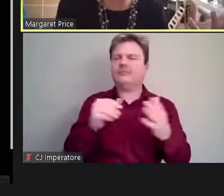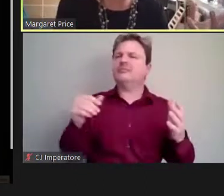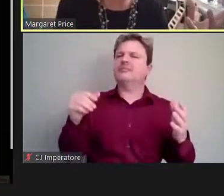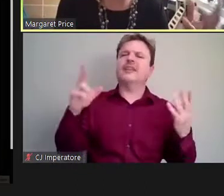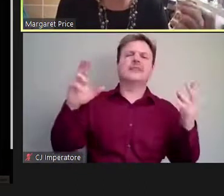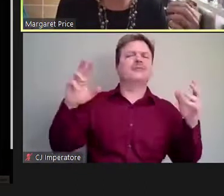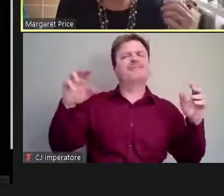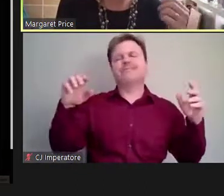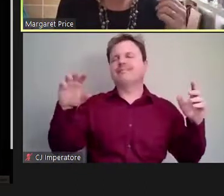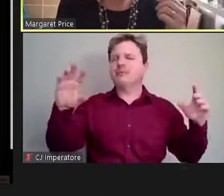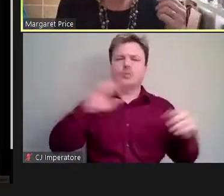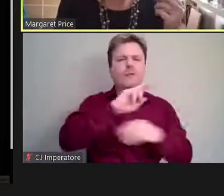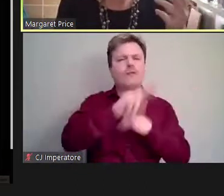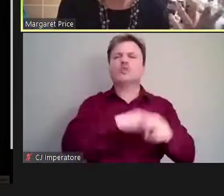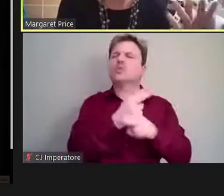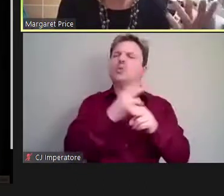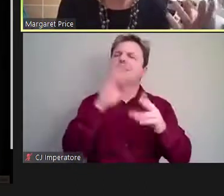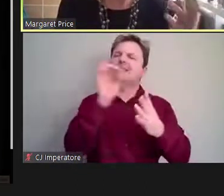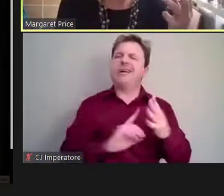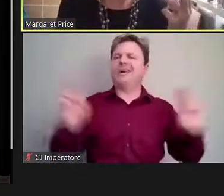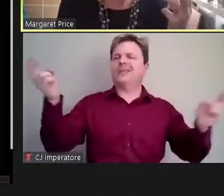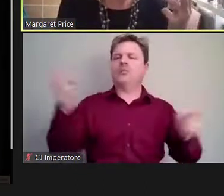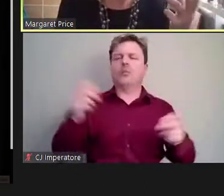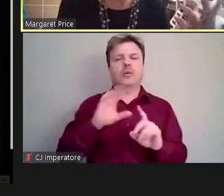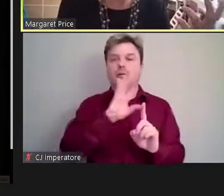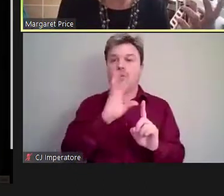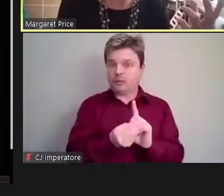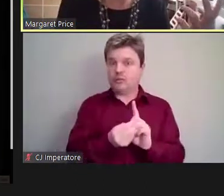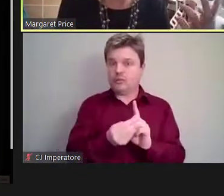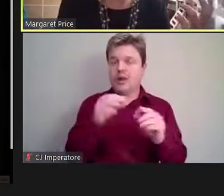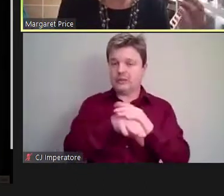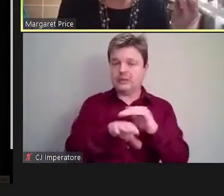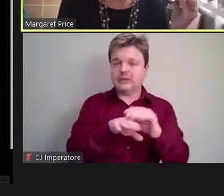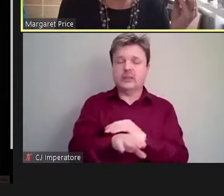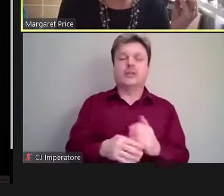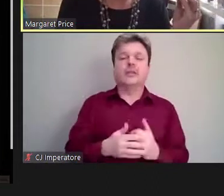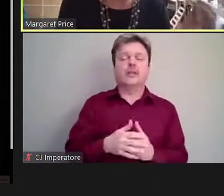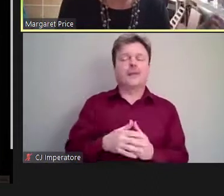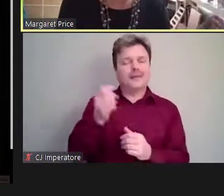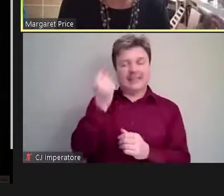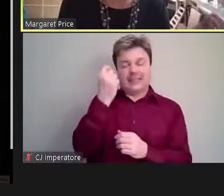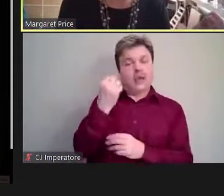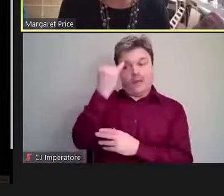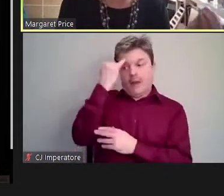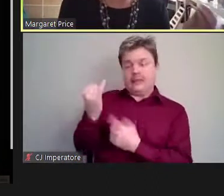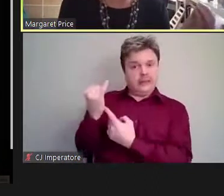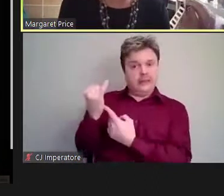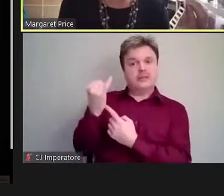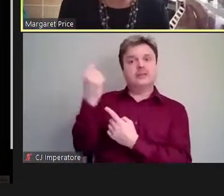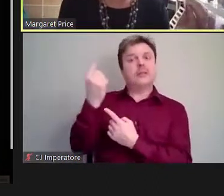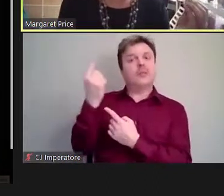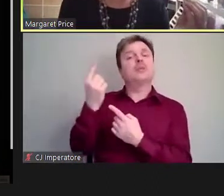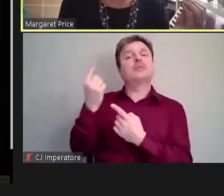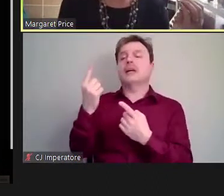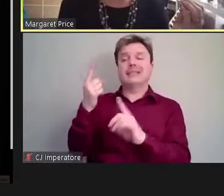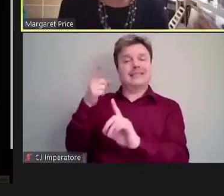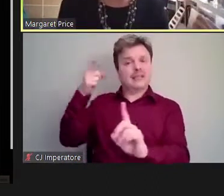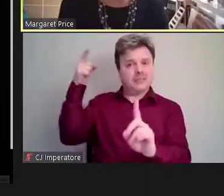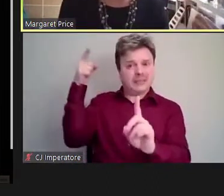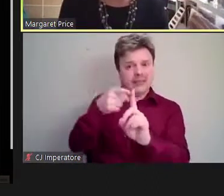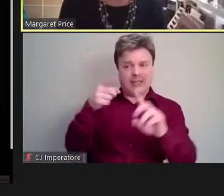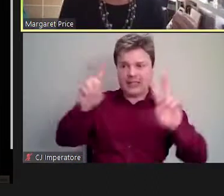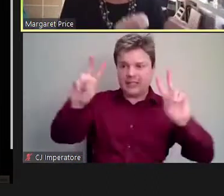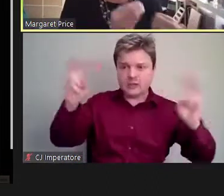vision of access. Again, here, the idea that someone might be having a specific issue or that lack